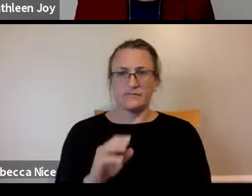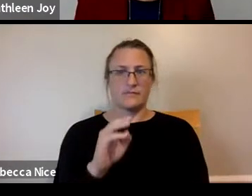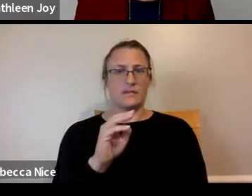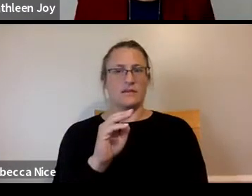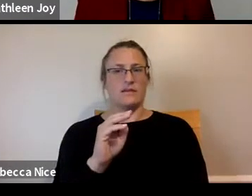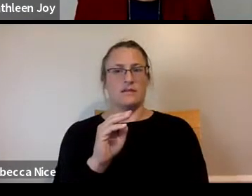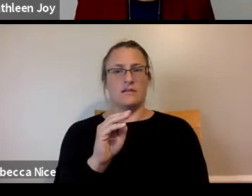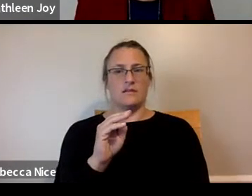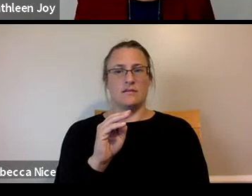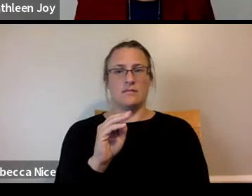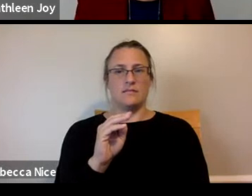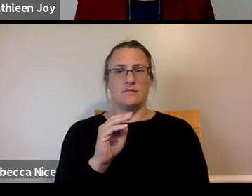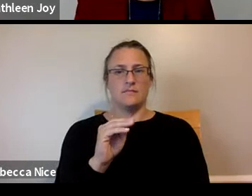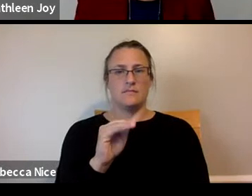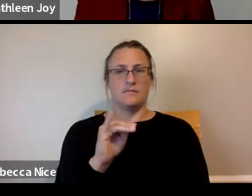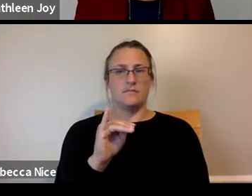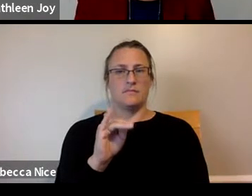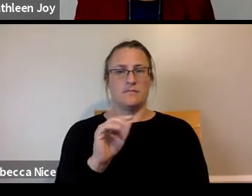Moss,